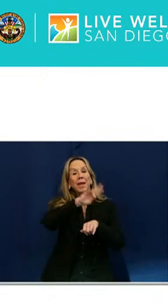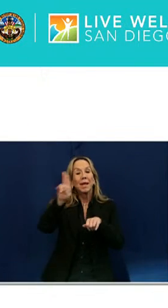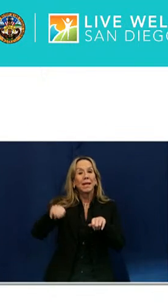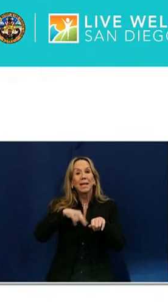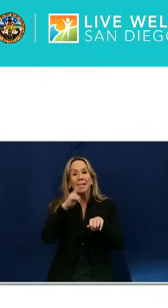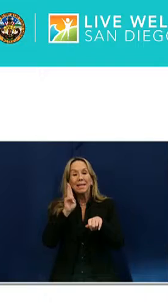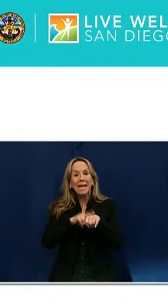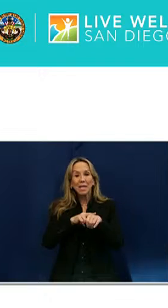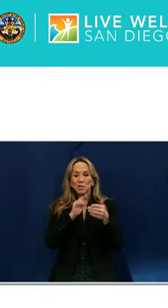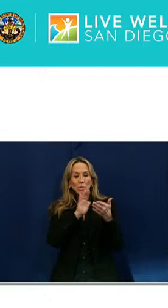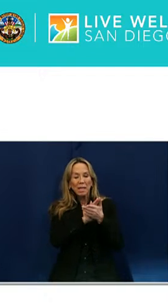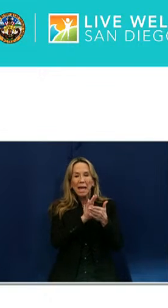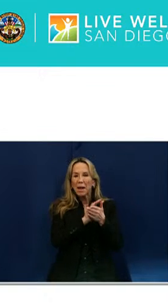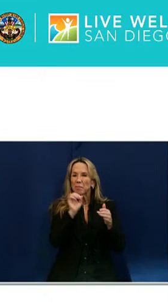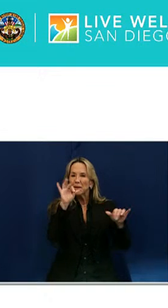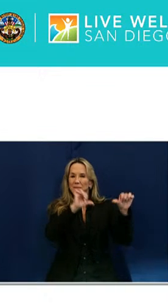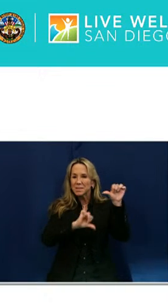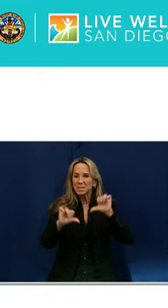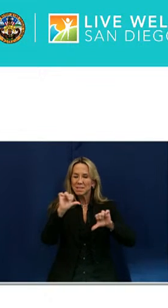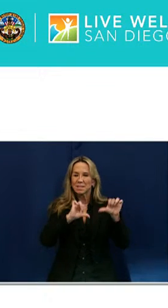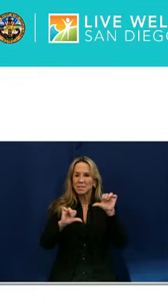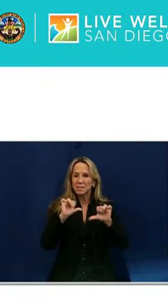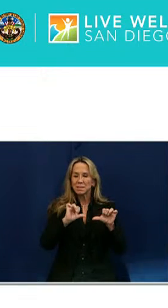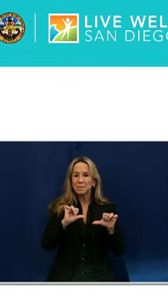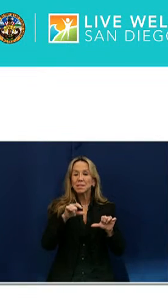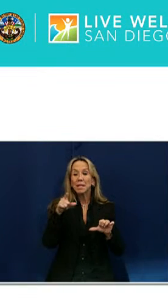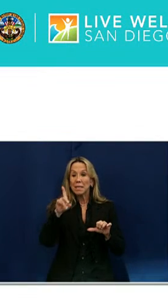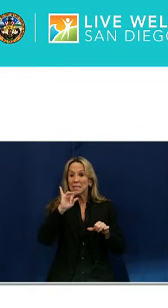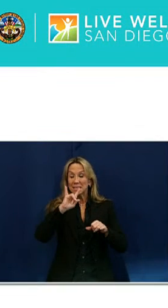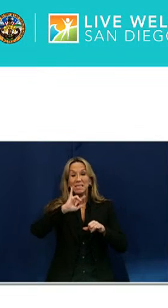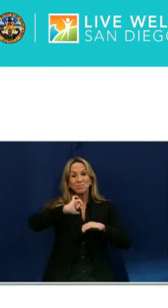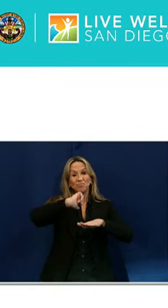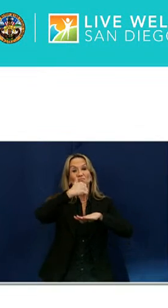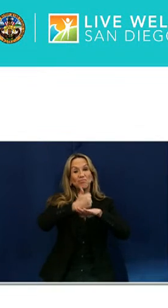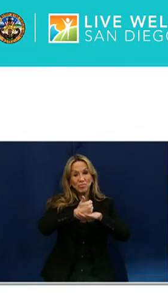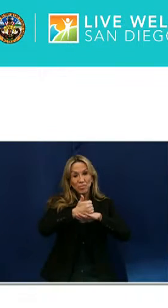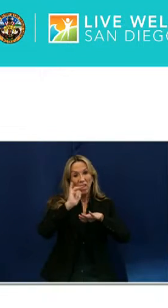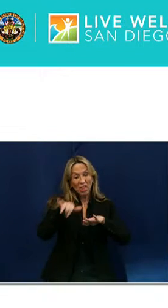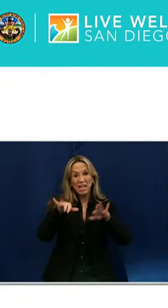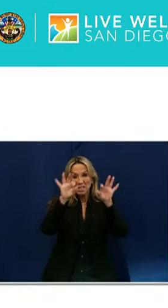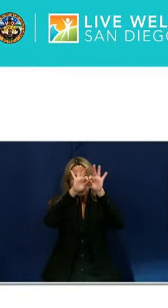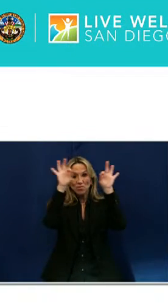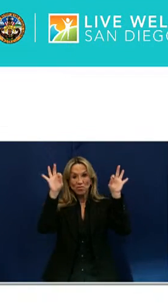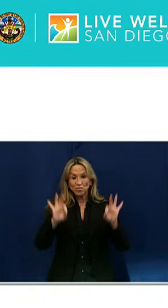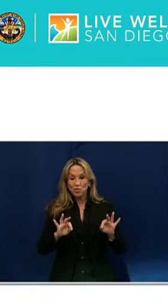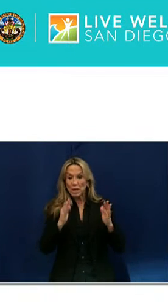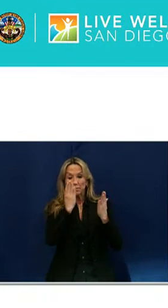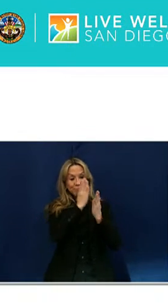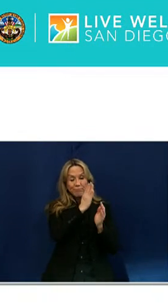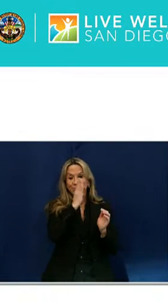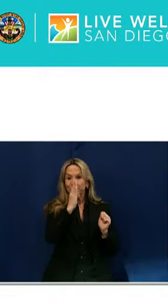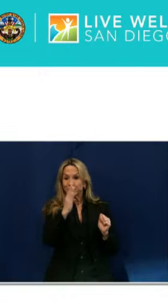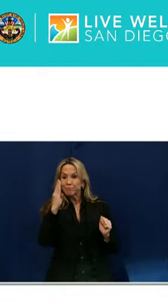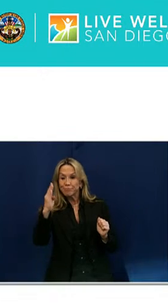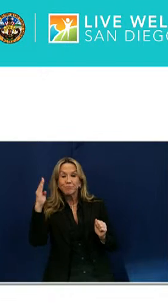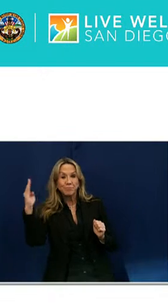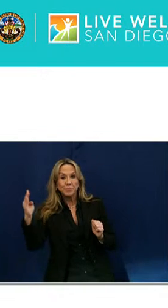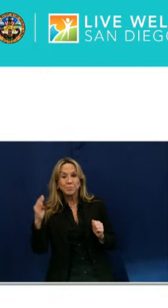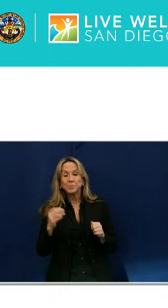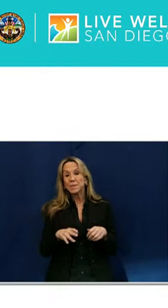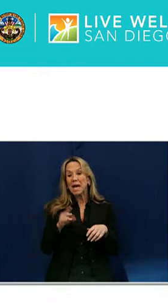National Academies of Science created this framework based on, with an underpinning